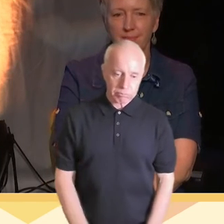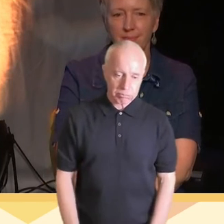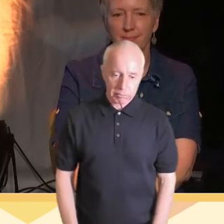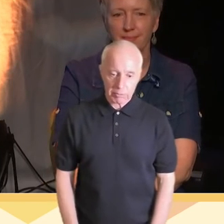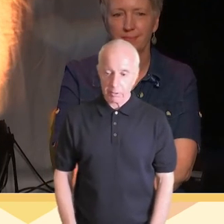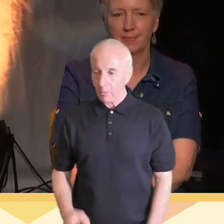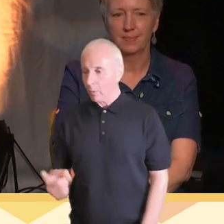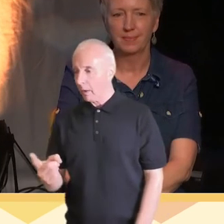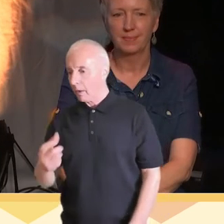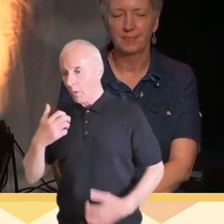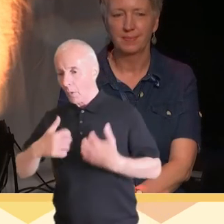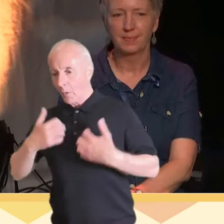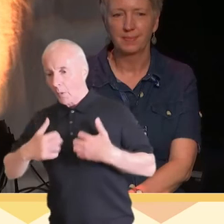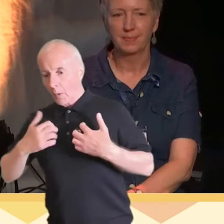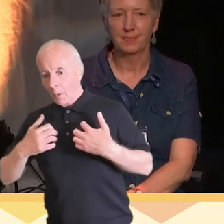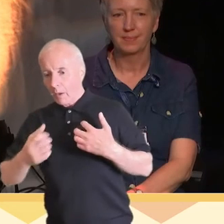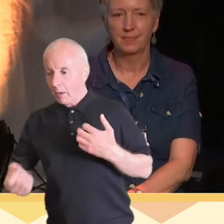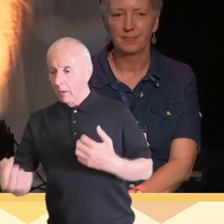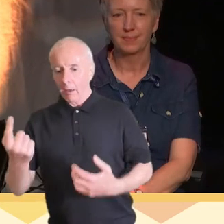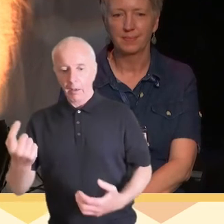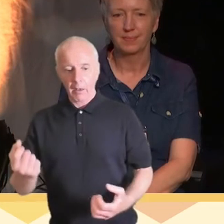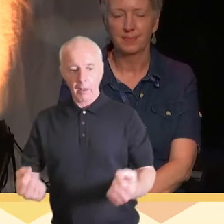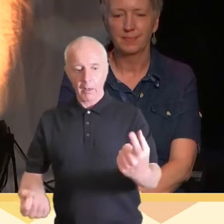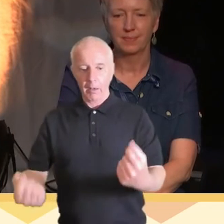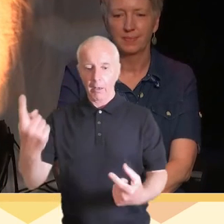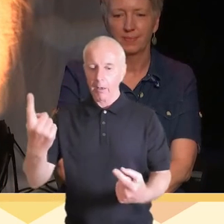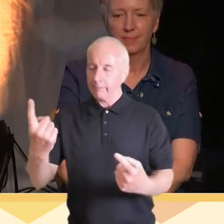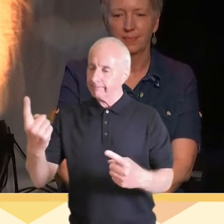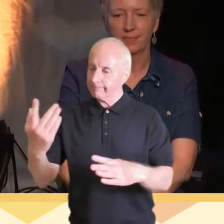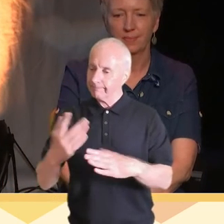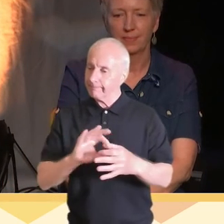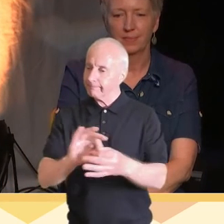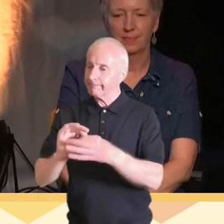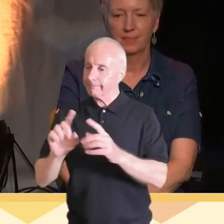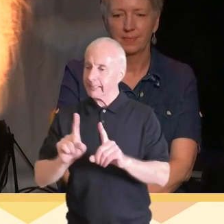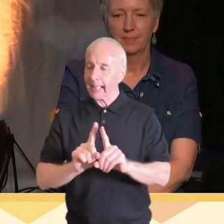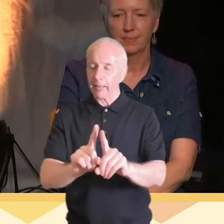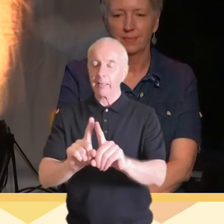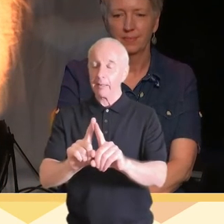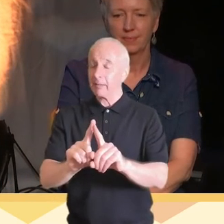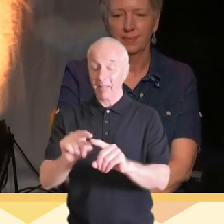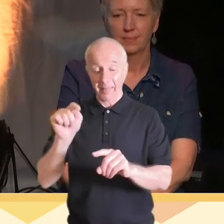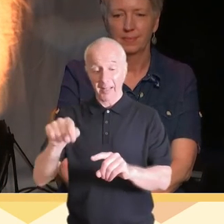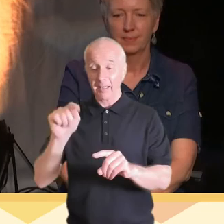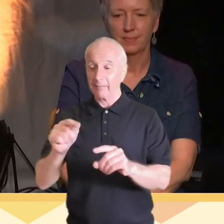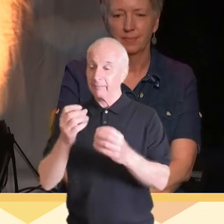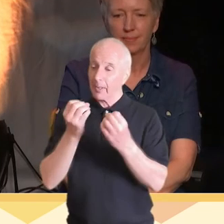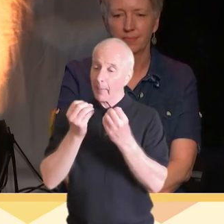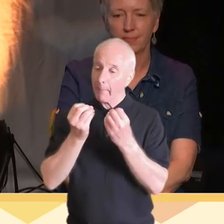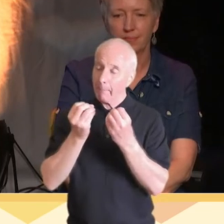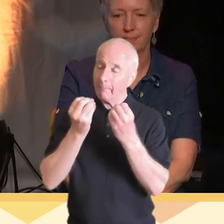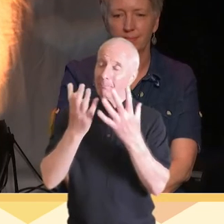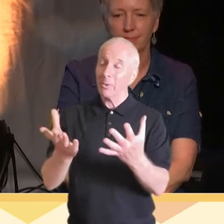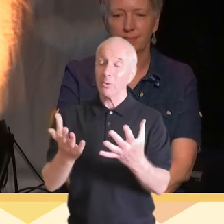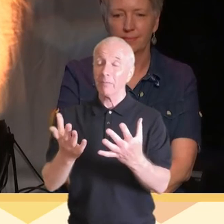up. And then when they are low, another comes alongside. And it's a beautiful thing. And despite